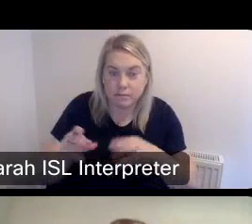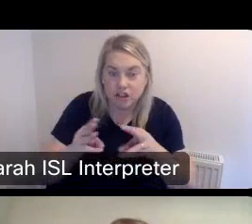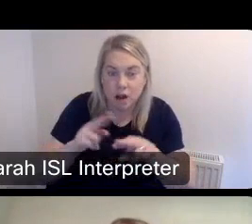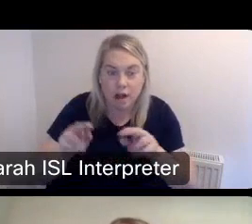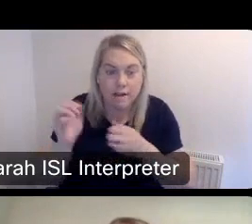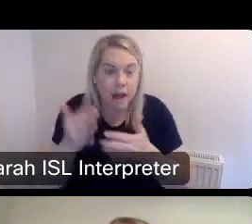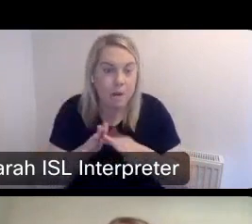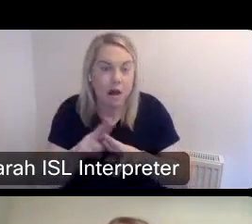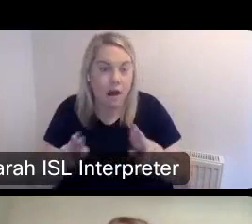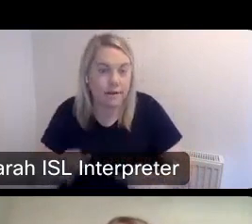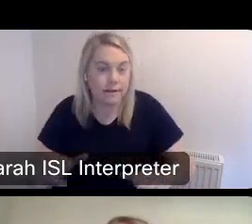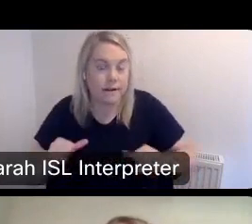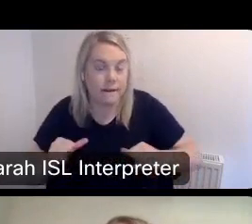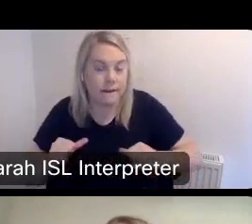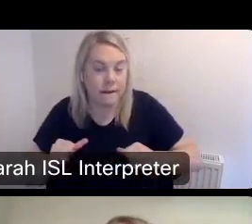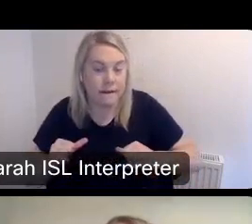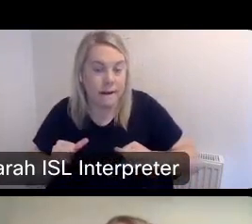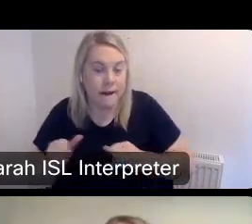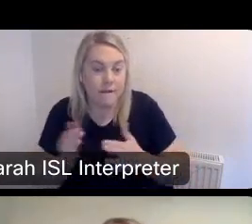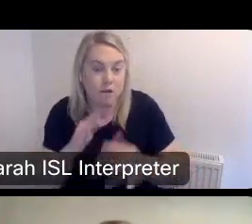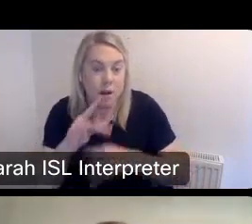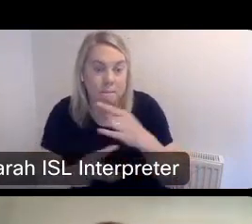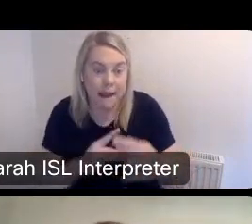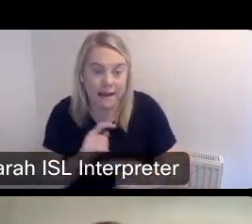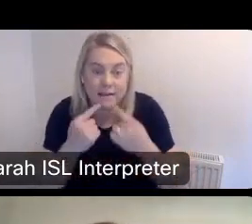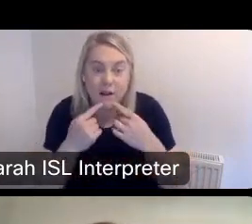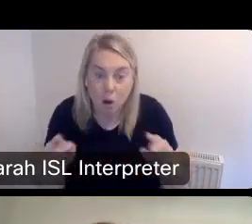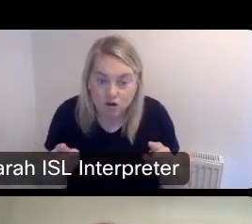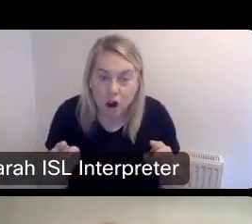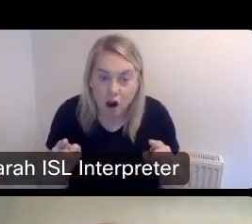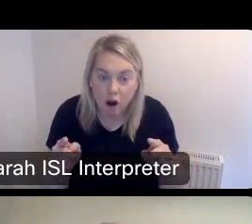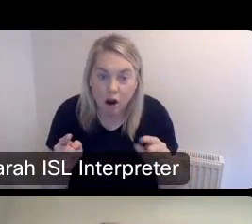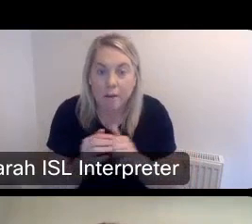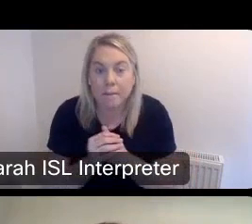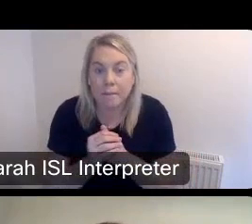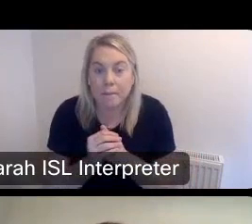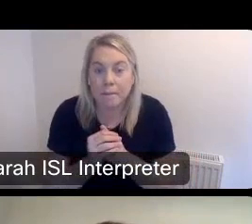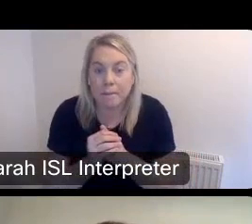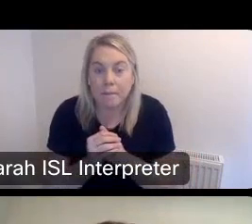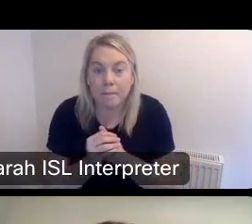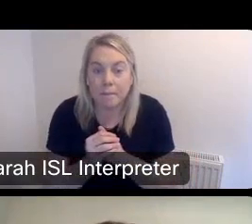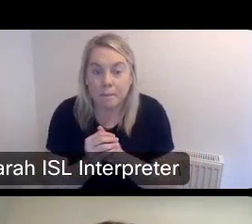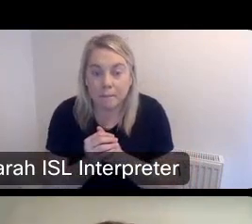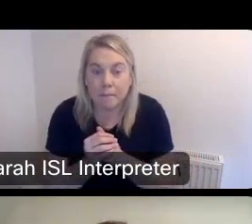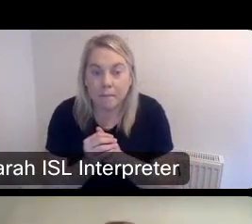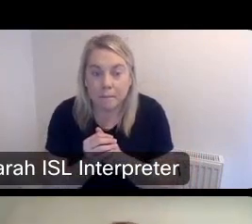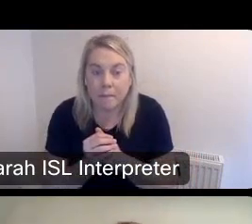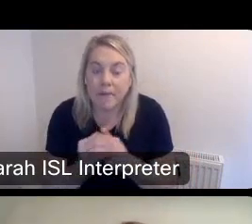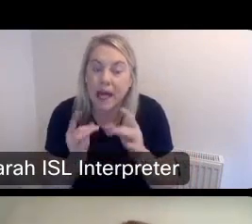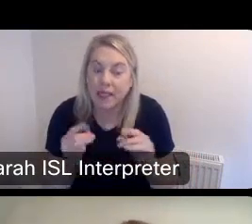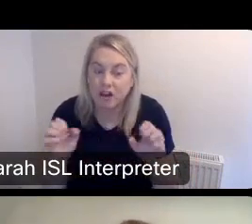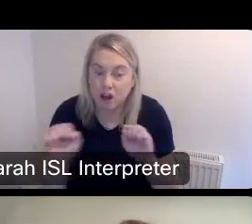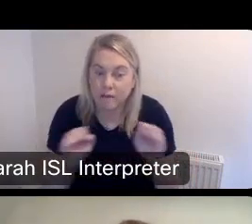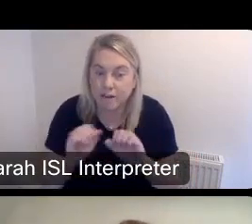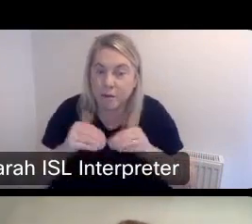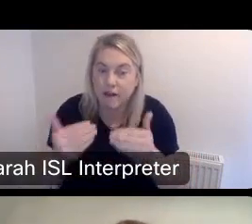position to make the open disclosure of the notifiable incident, or having had regard to the circumstances of the notifiable incident, the health